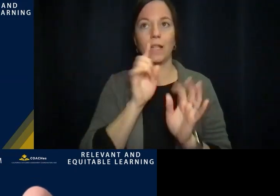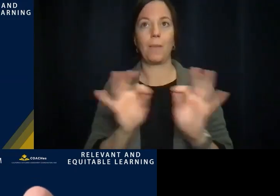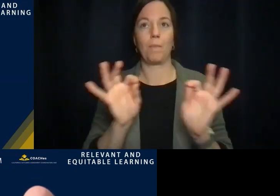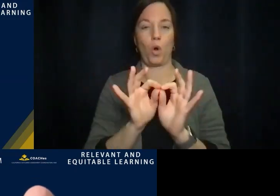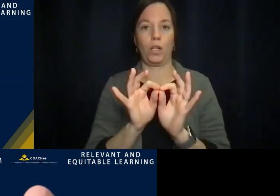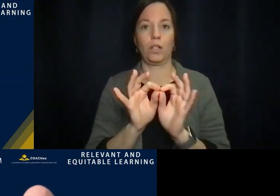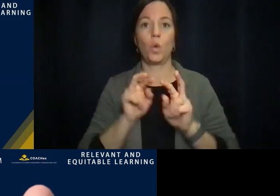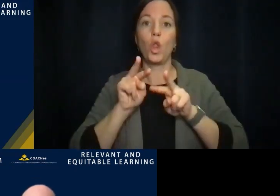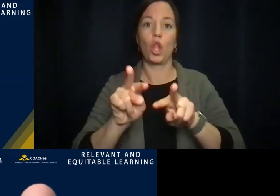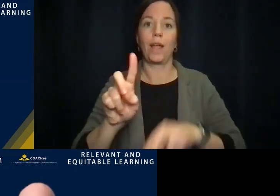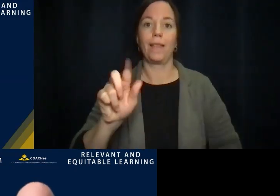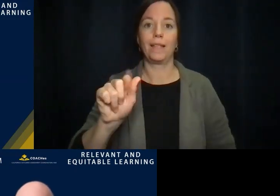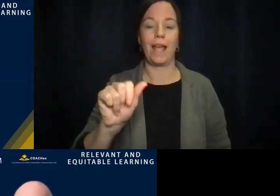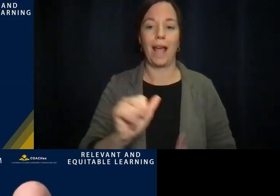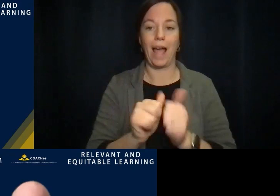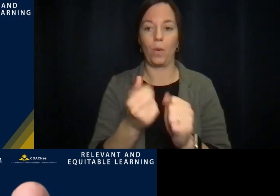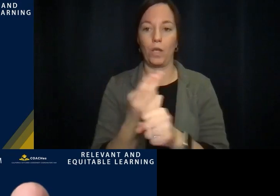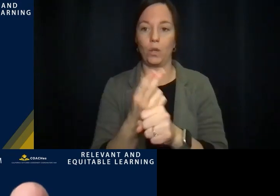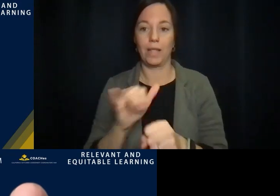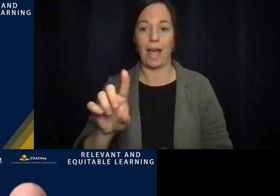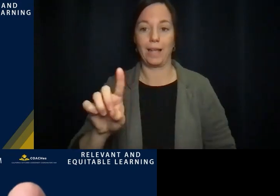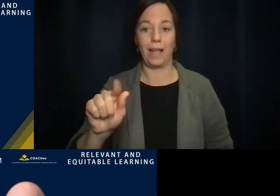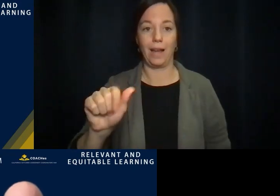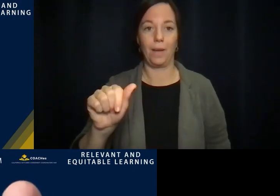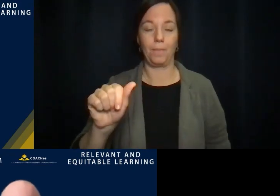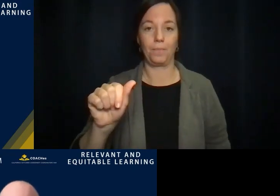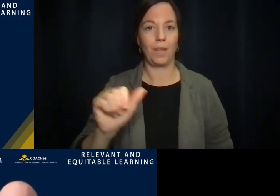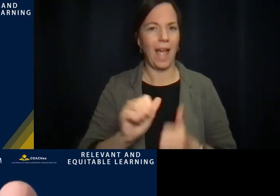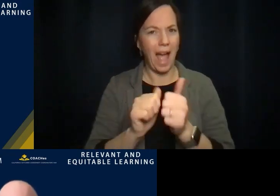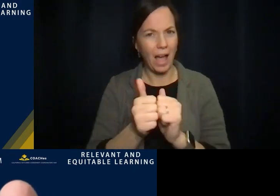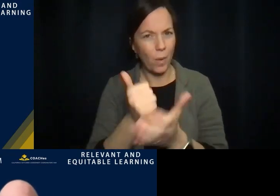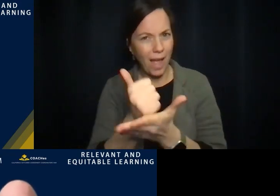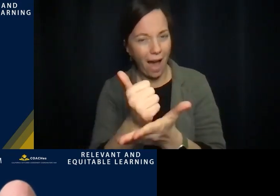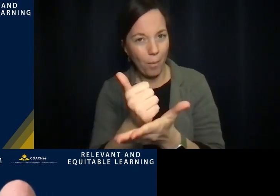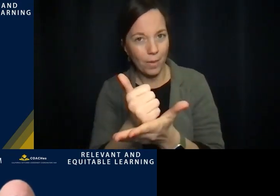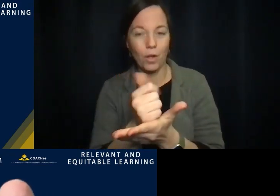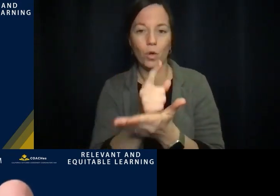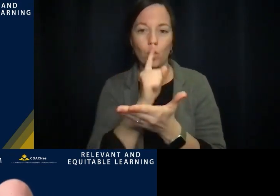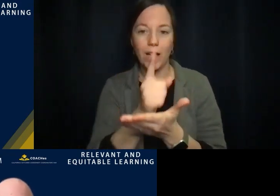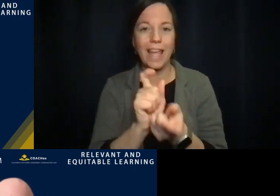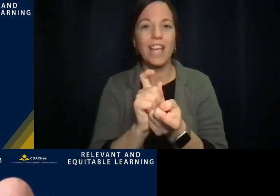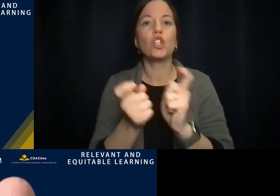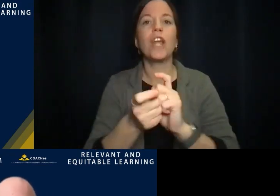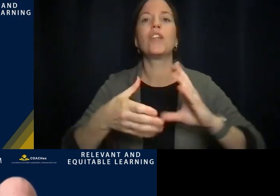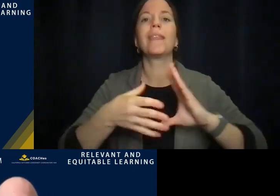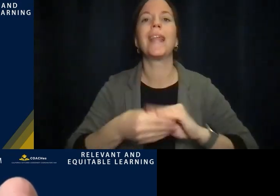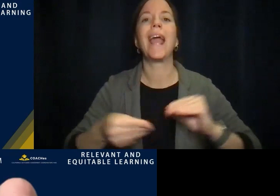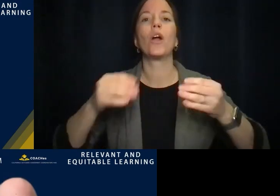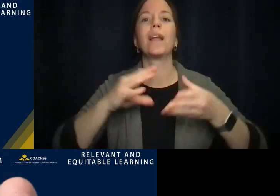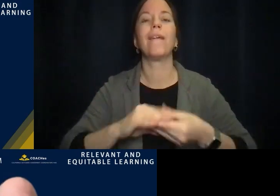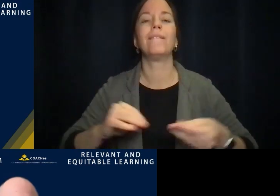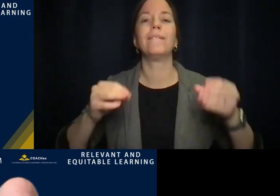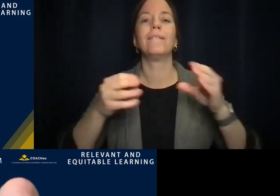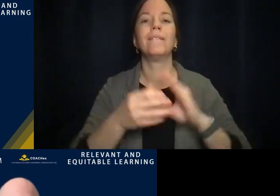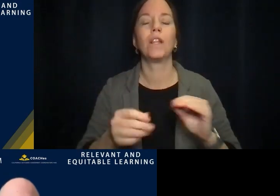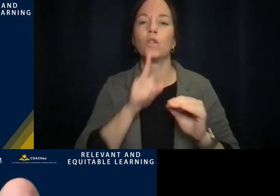looking at data and how we've utilized that data, how do we help? And like I said, it's all about changing the narrative and helping the story and really focused